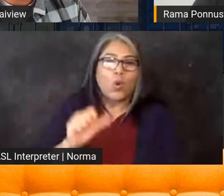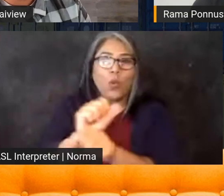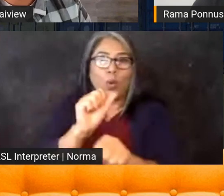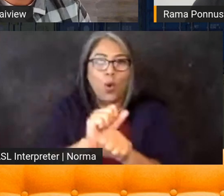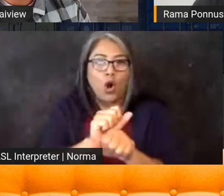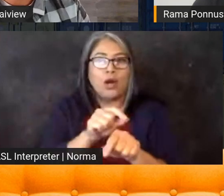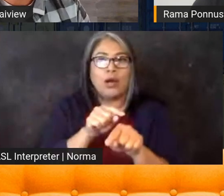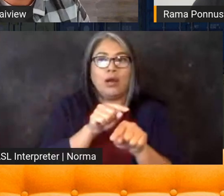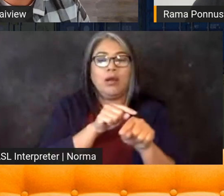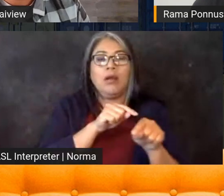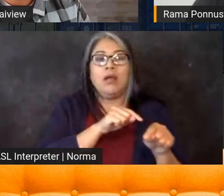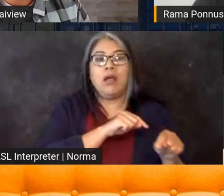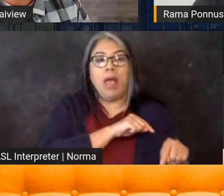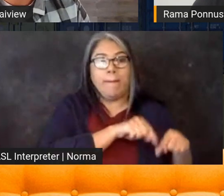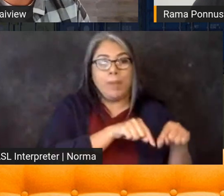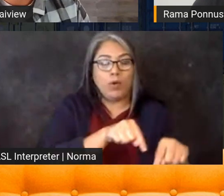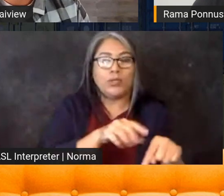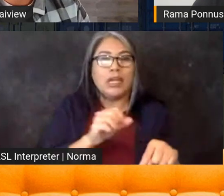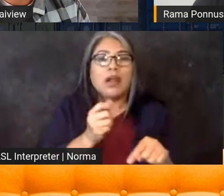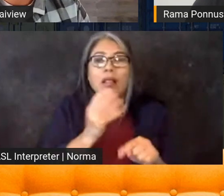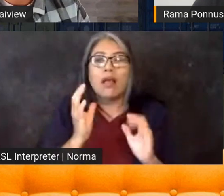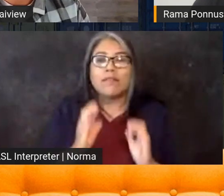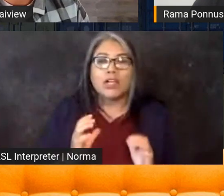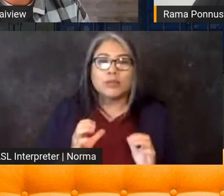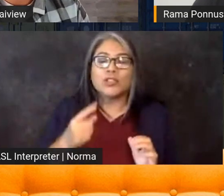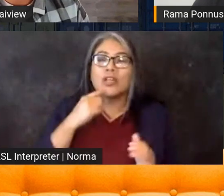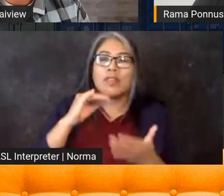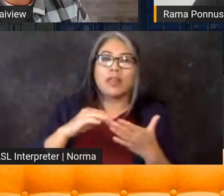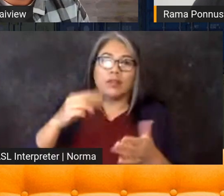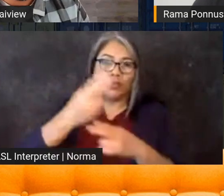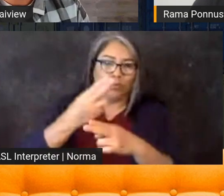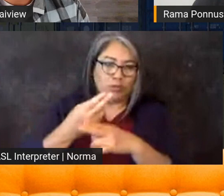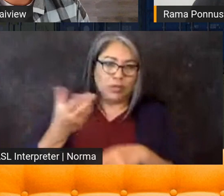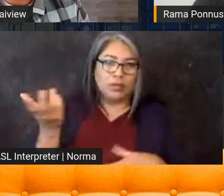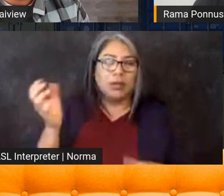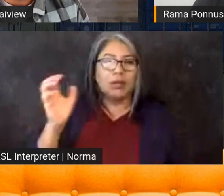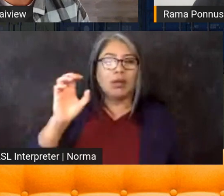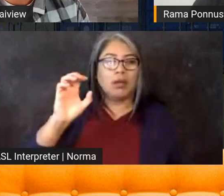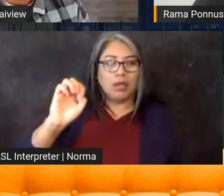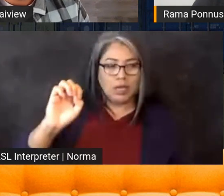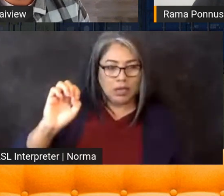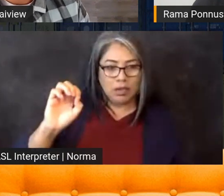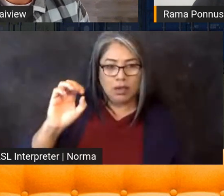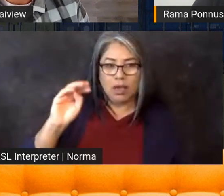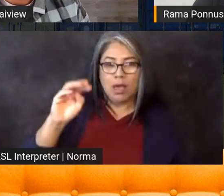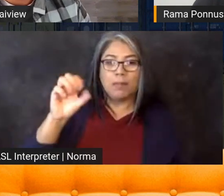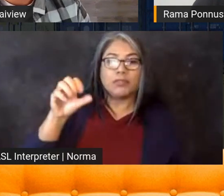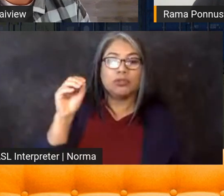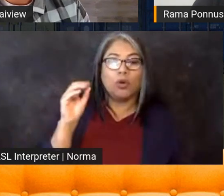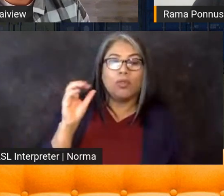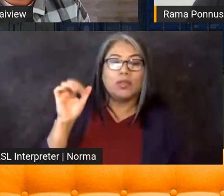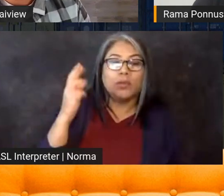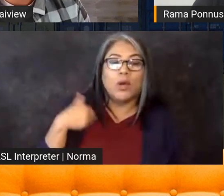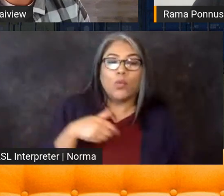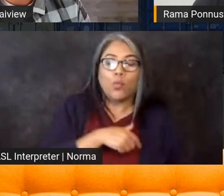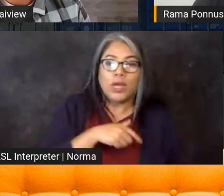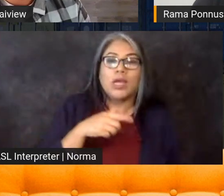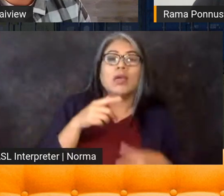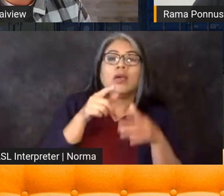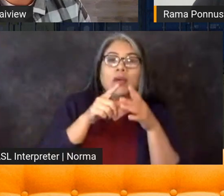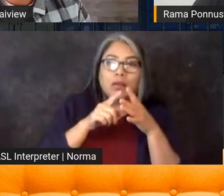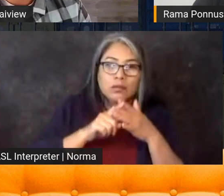and a lot of our customers told us that they're using VMware on premises in the data centers. So that's why when we launched with support